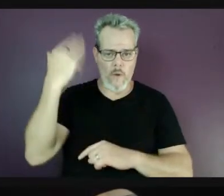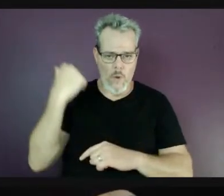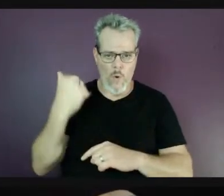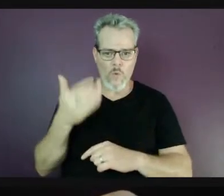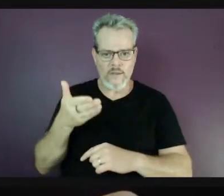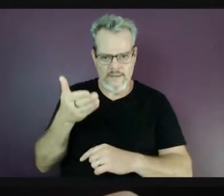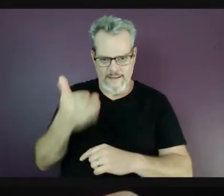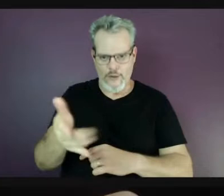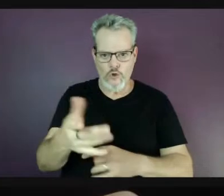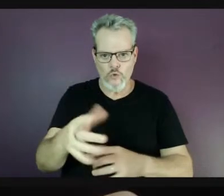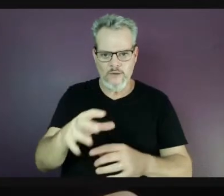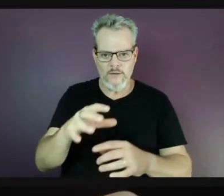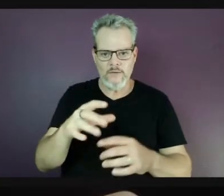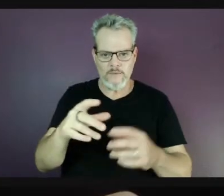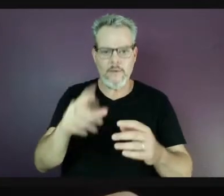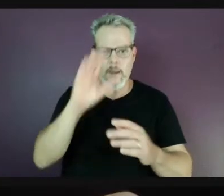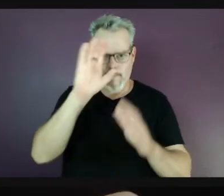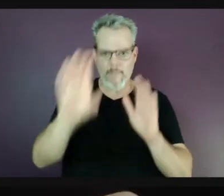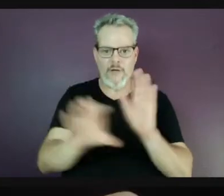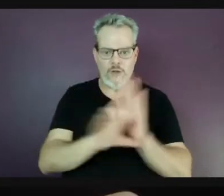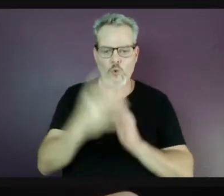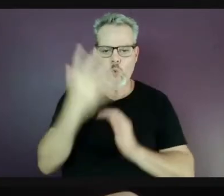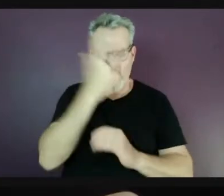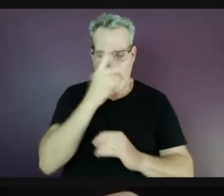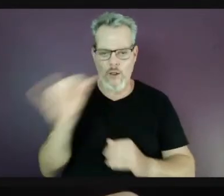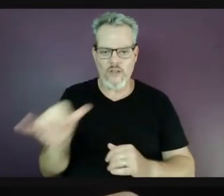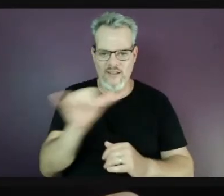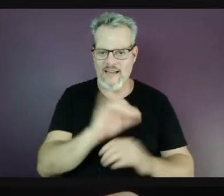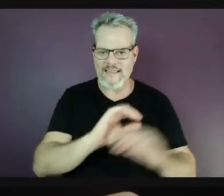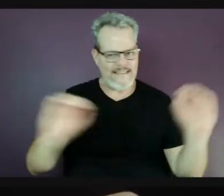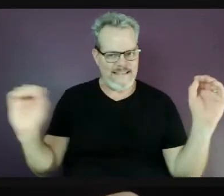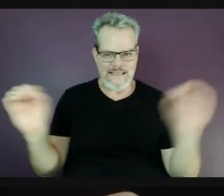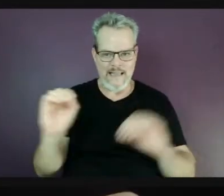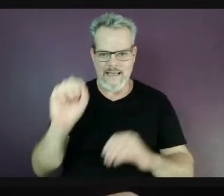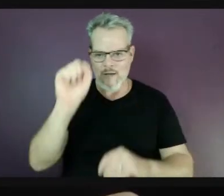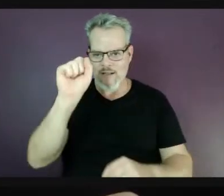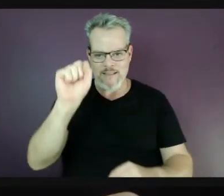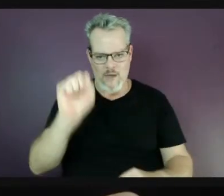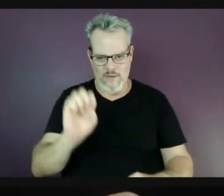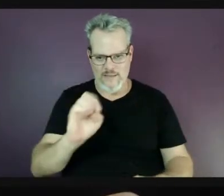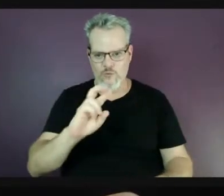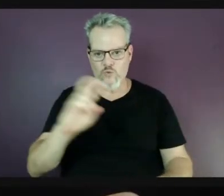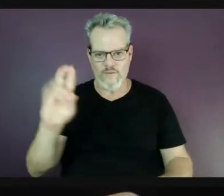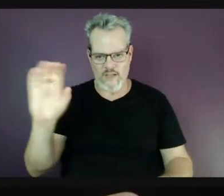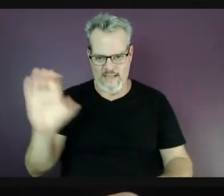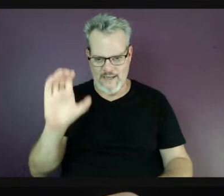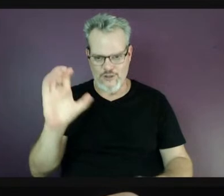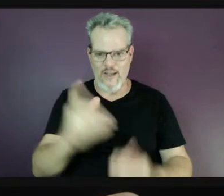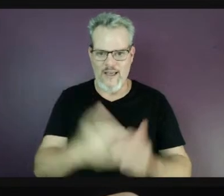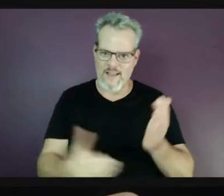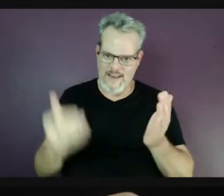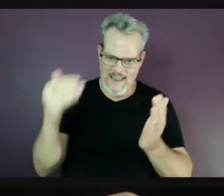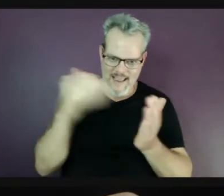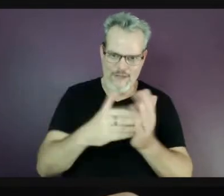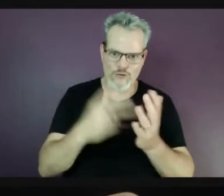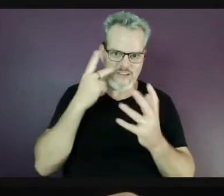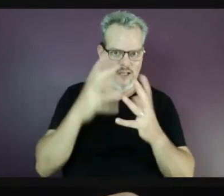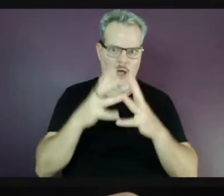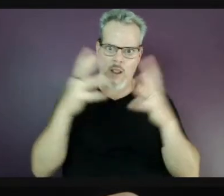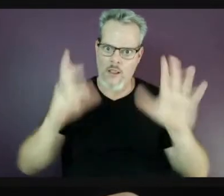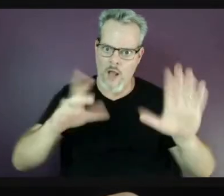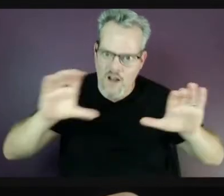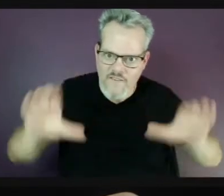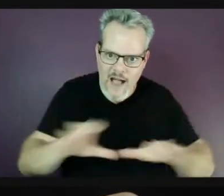of what that pattern looked like. Nothing on a southeast rift connector, and once again, lots of action on the southwest